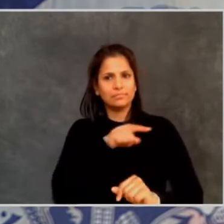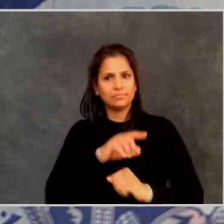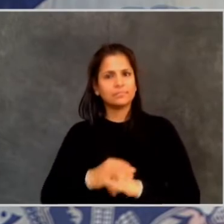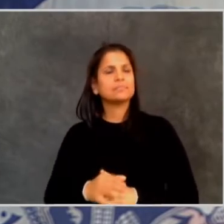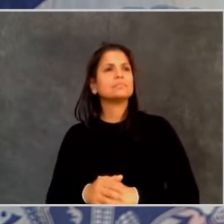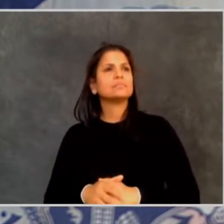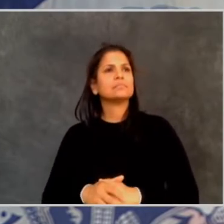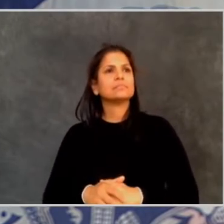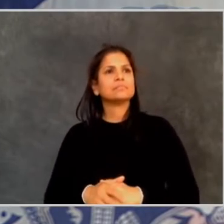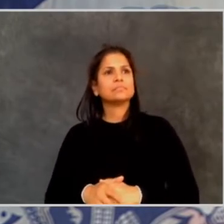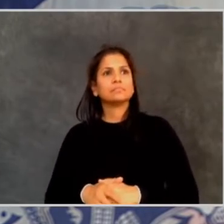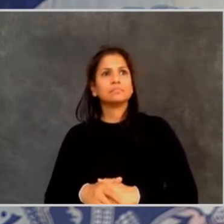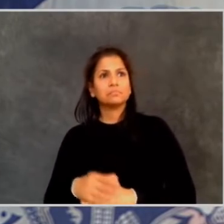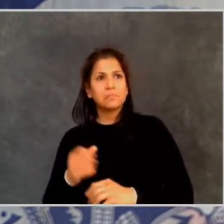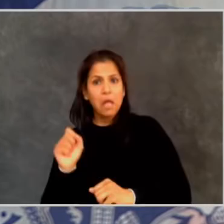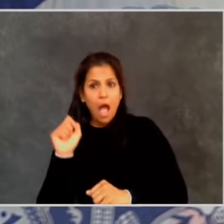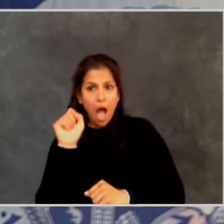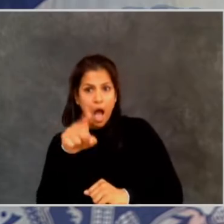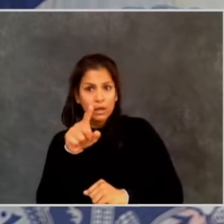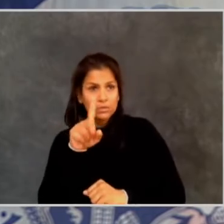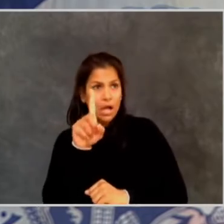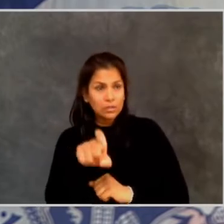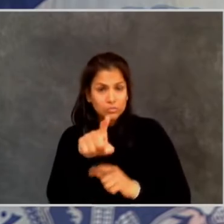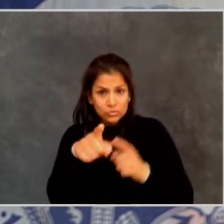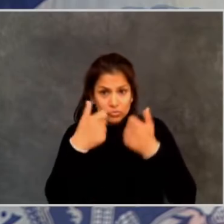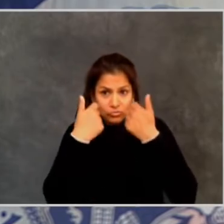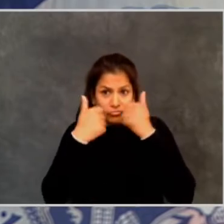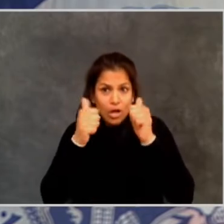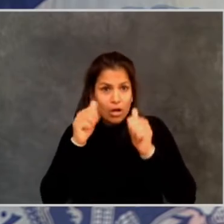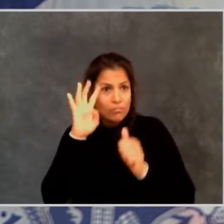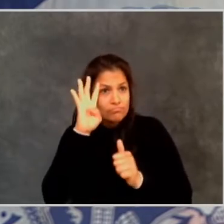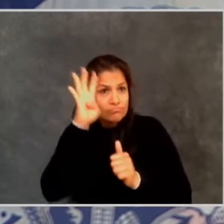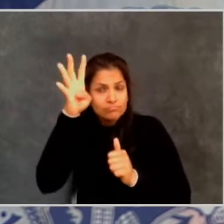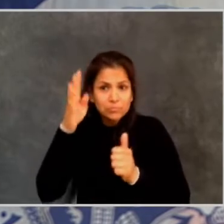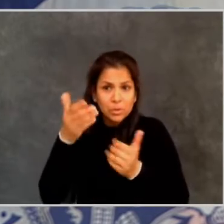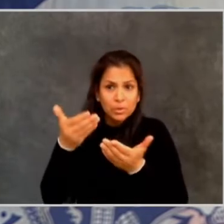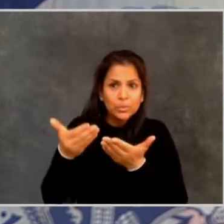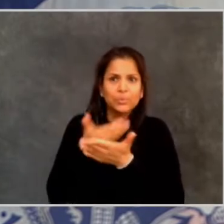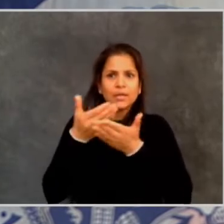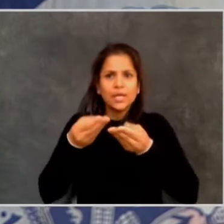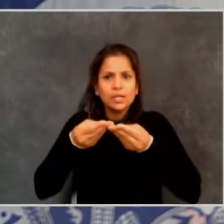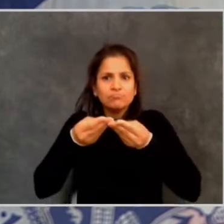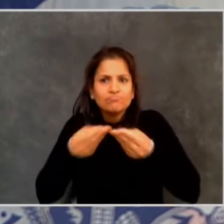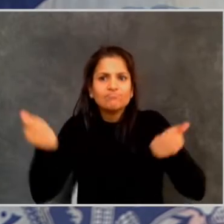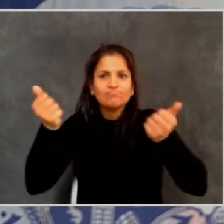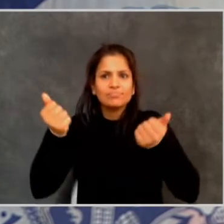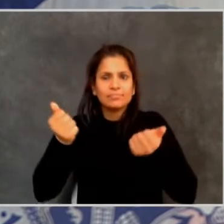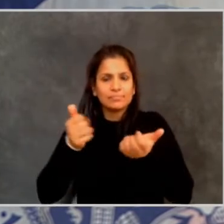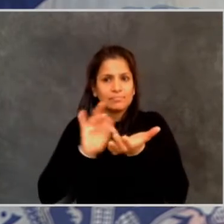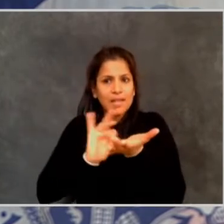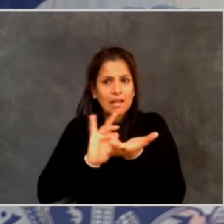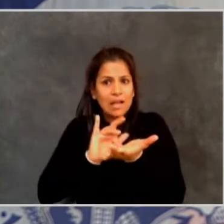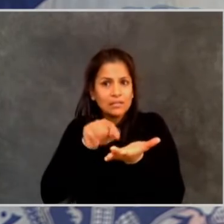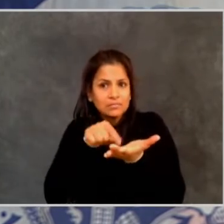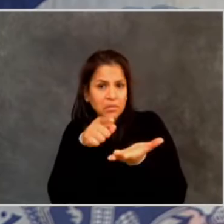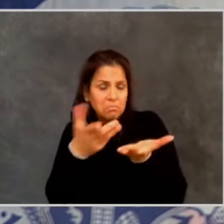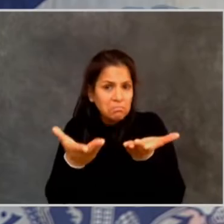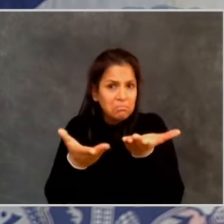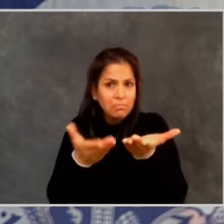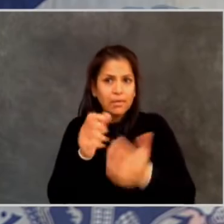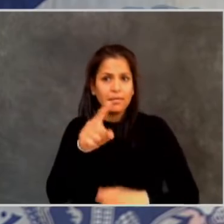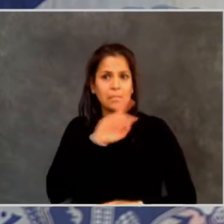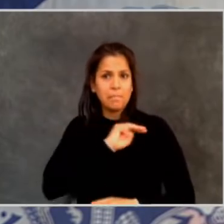and Mitch, who's obviously thinking about this from the perspective of the frontline hospitals and their